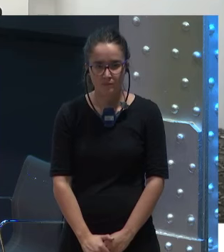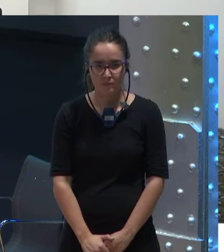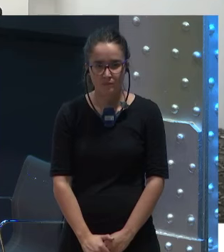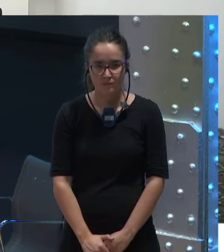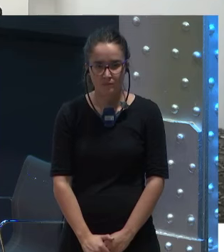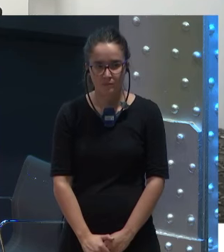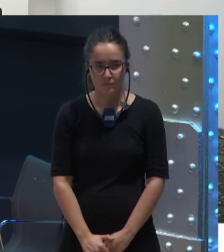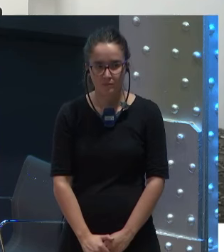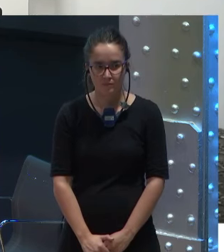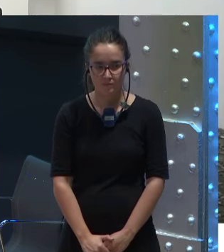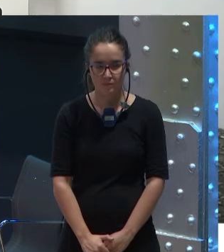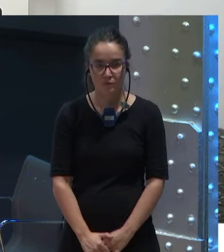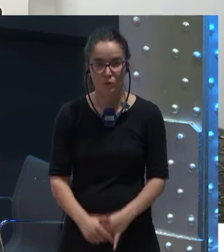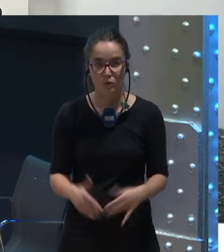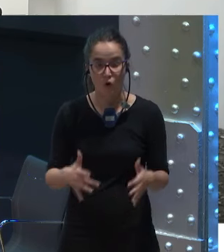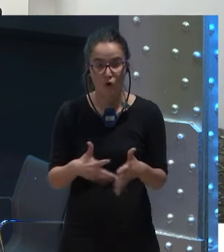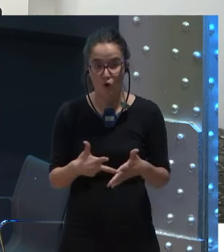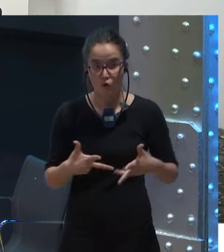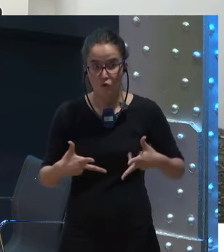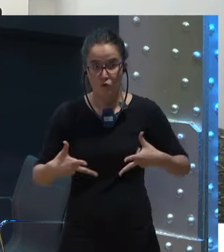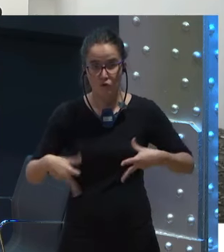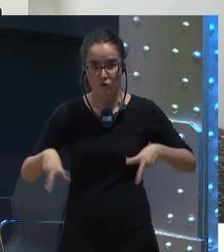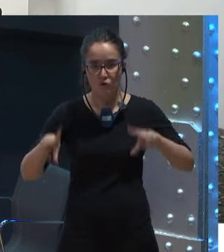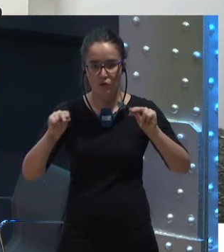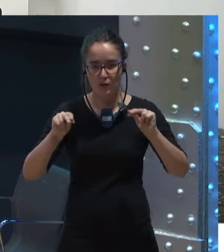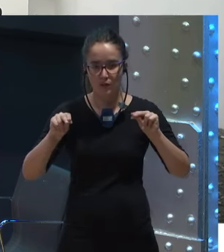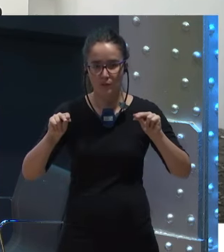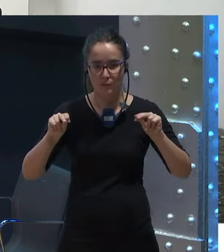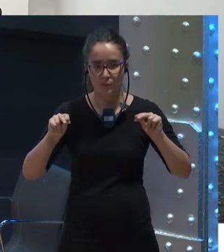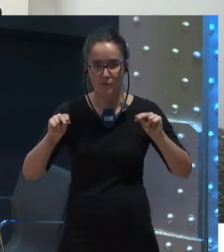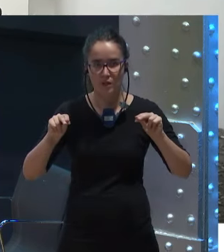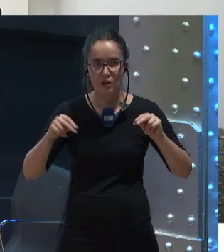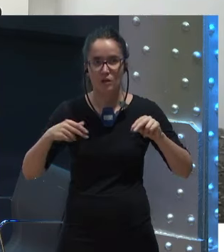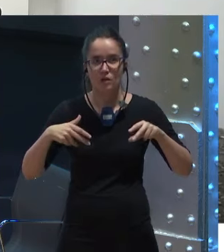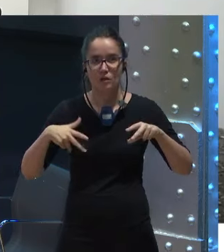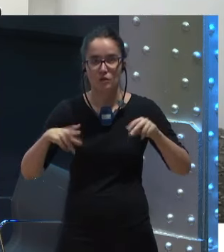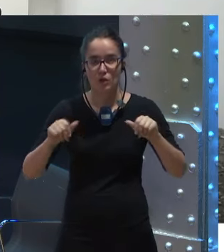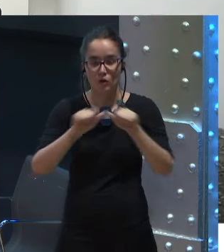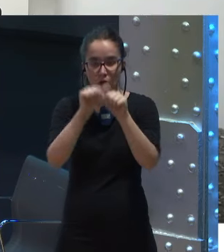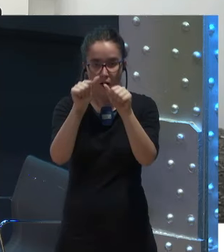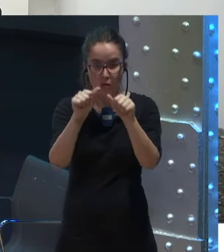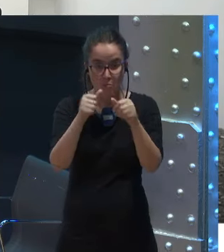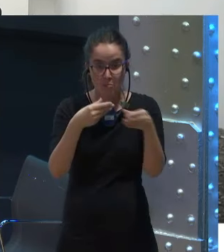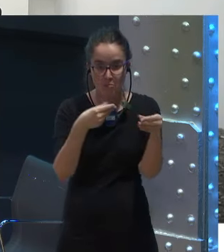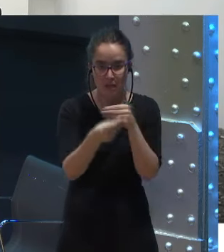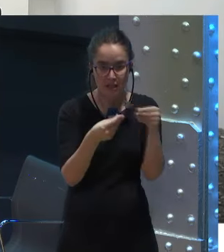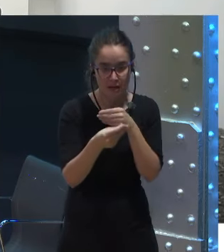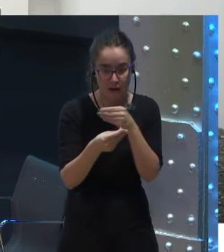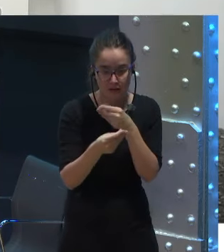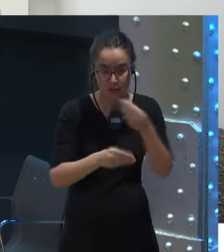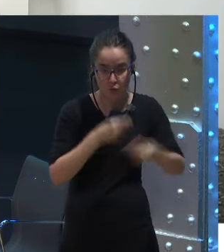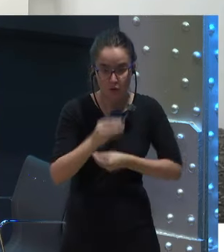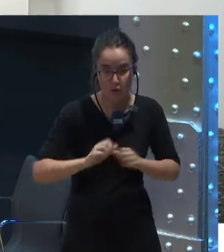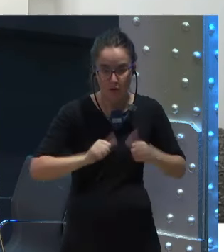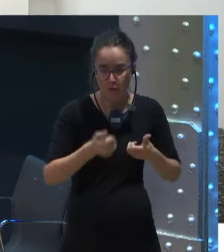And when you're done with it, so you end up with the same raw material that you had before, the gravel and the string, and that's